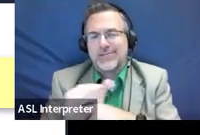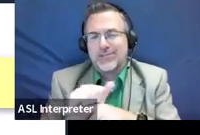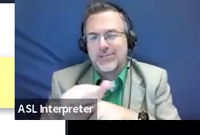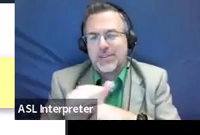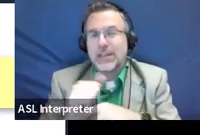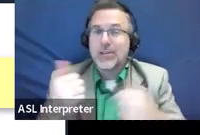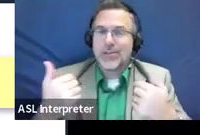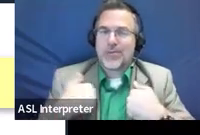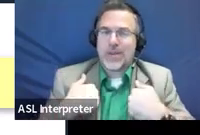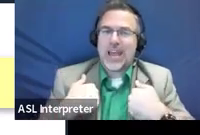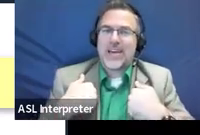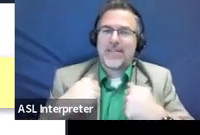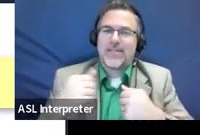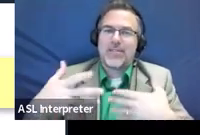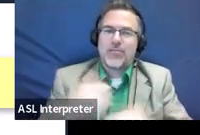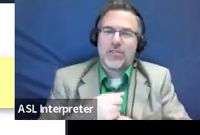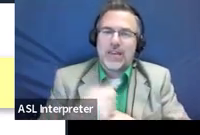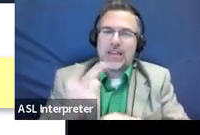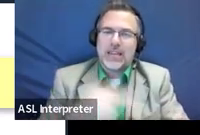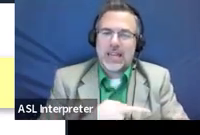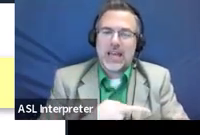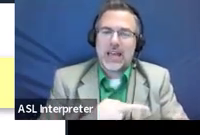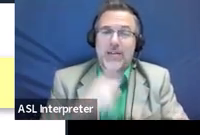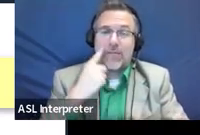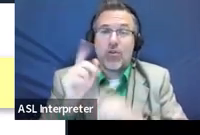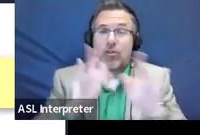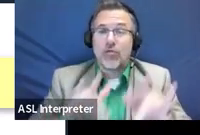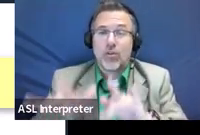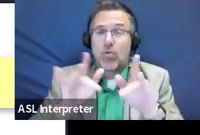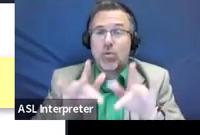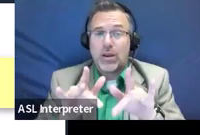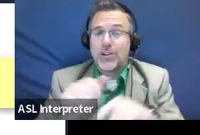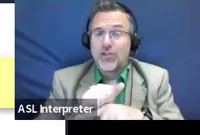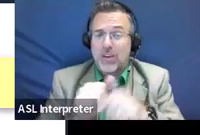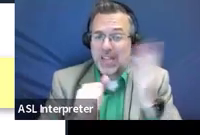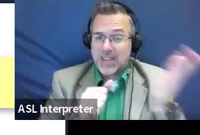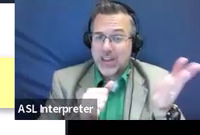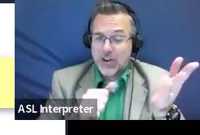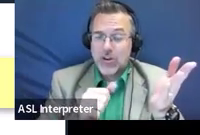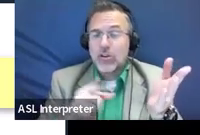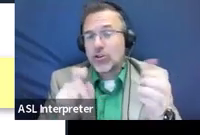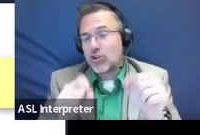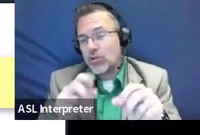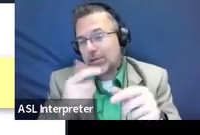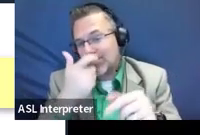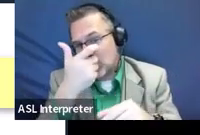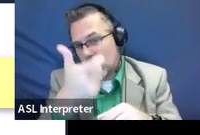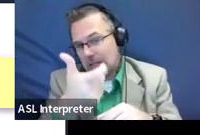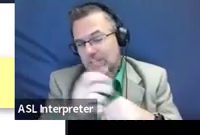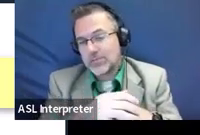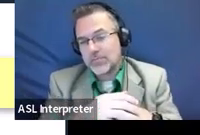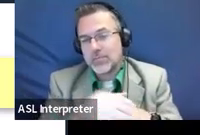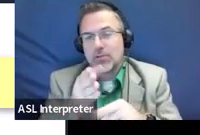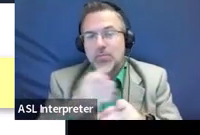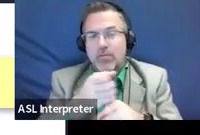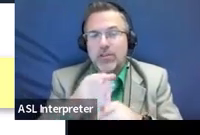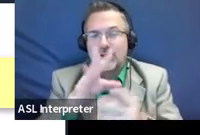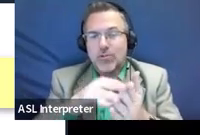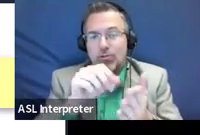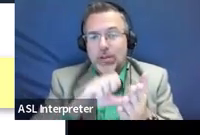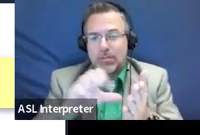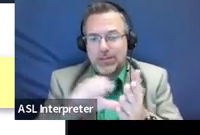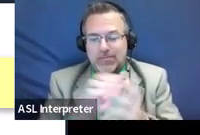just about abbreviated day on our recordings. So if you want to check that out, you can do that on our professional learning page.